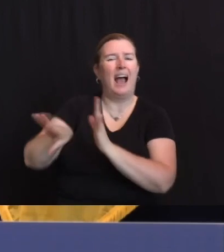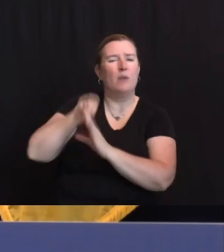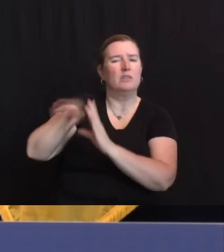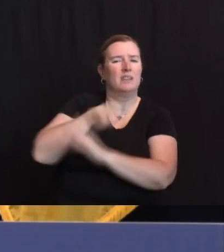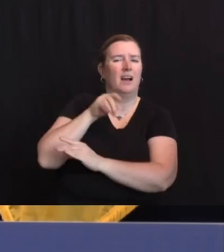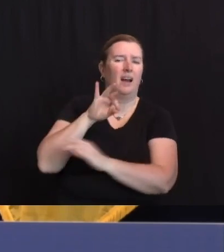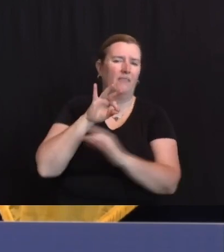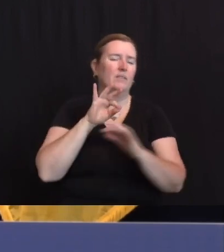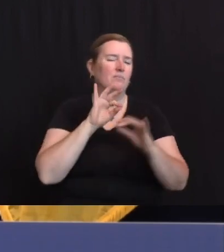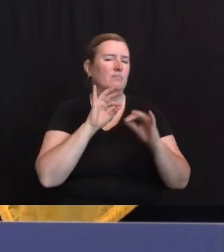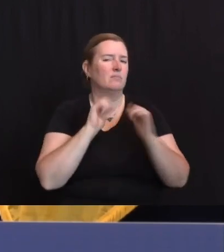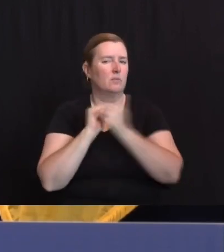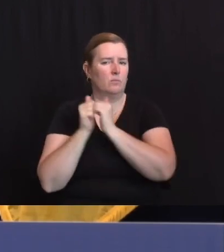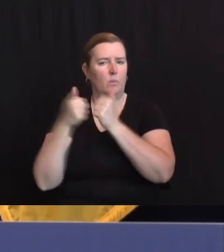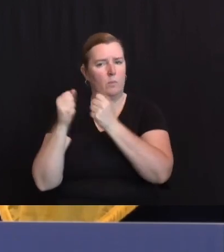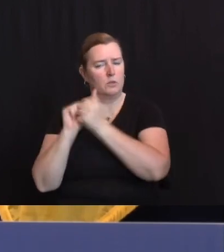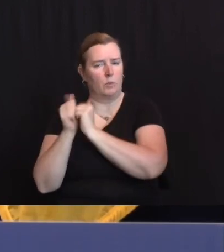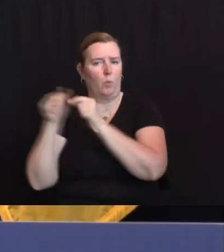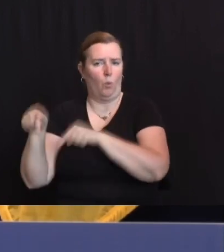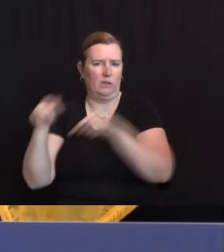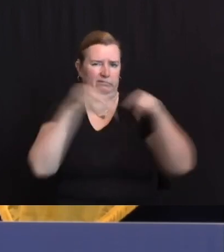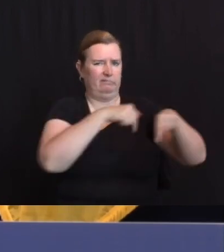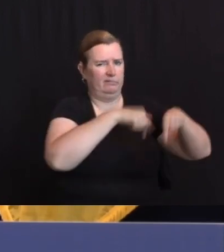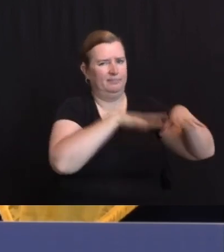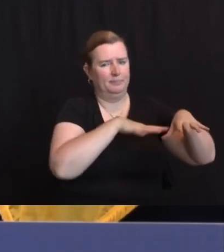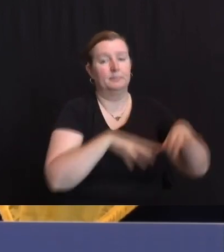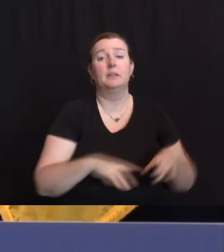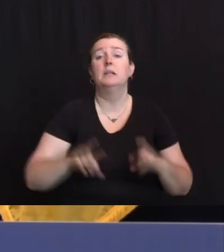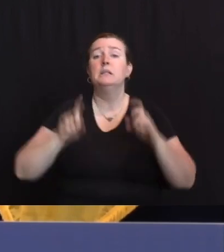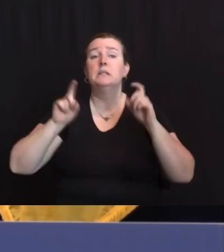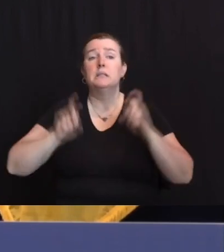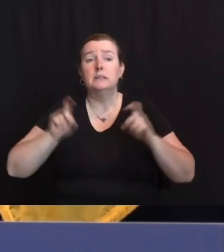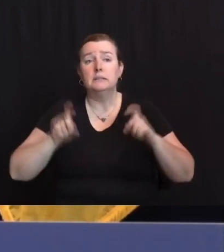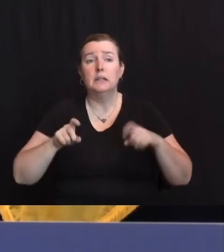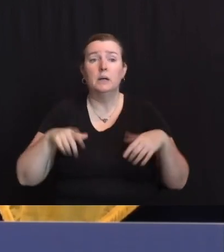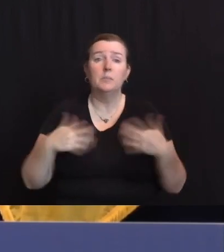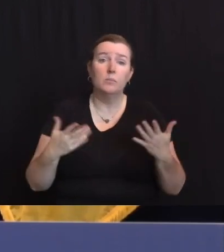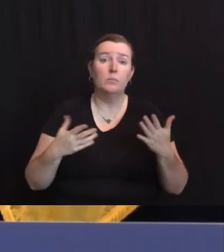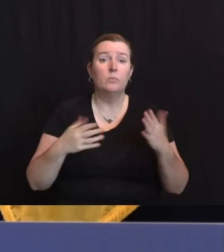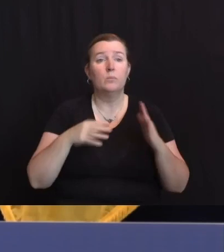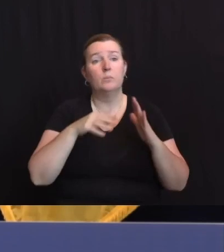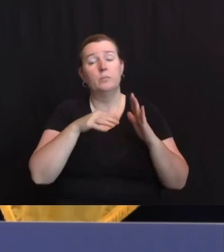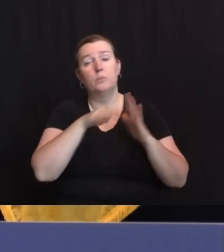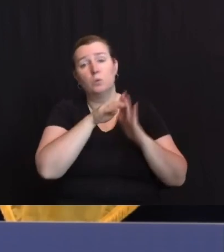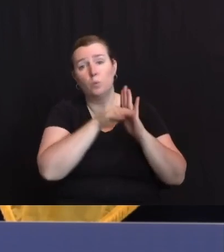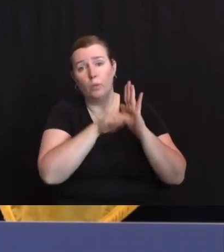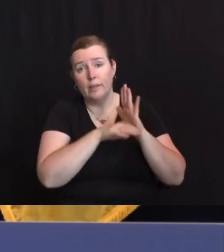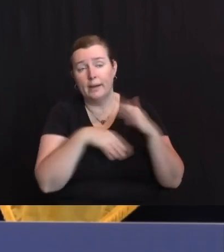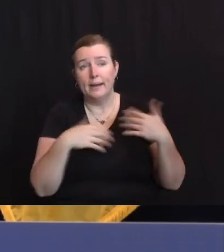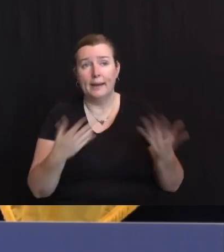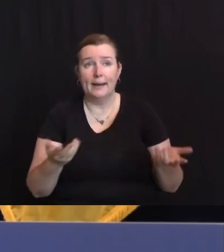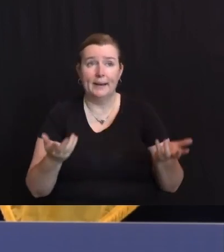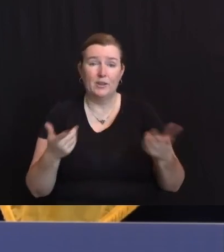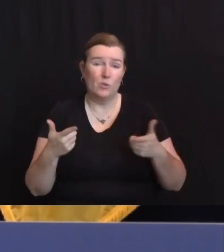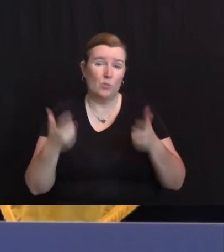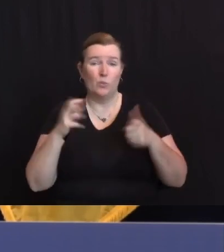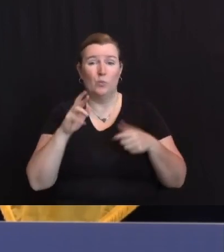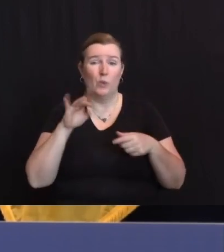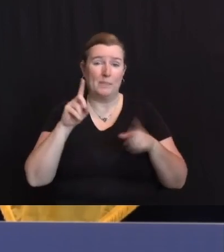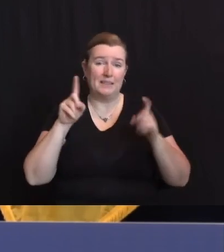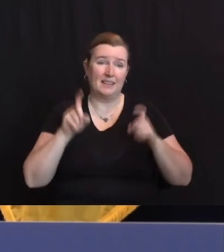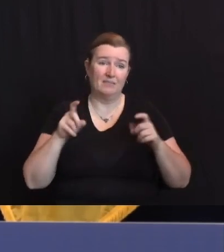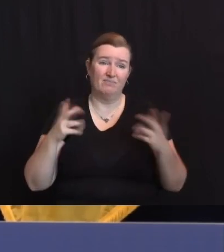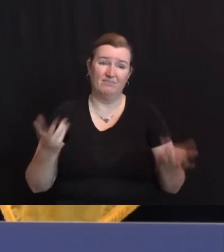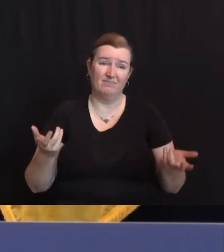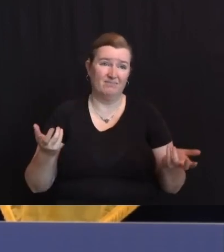testing protocol if we're going to do this. That's what you're seeing in other sports. The